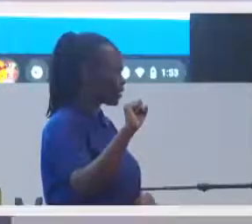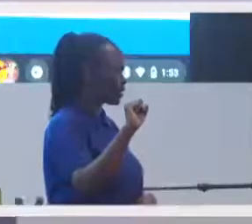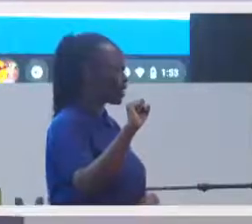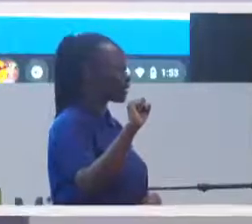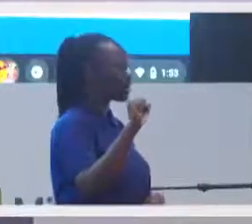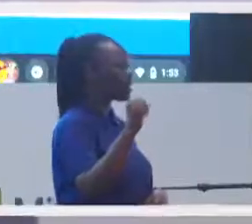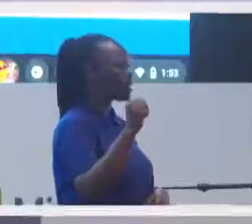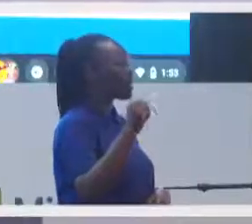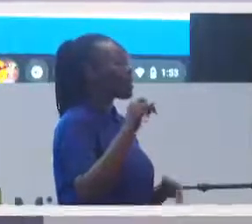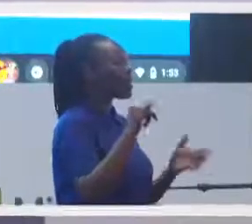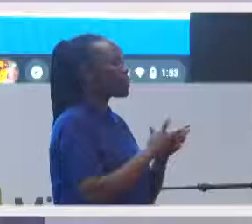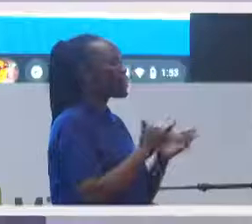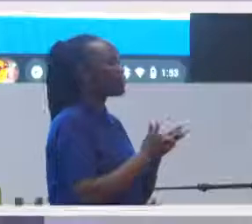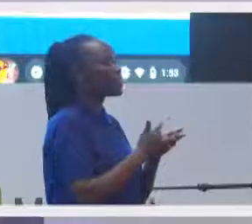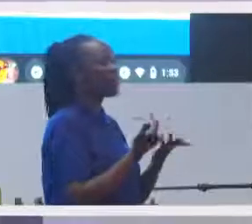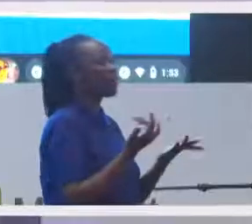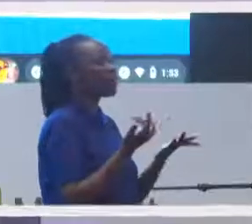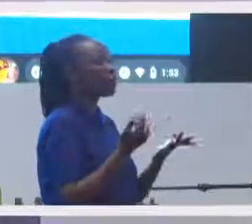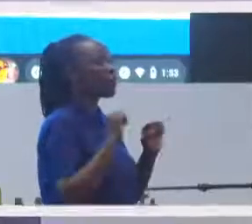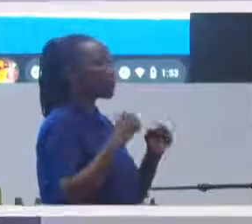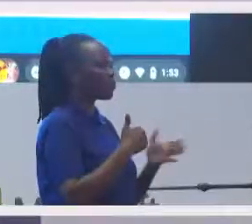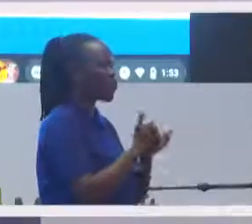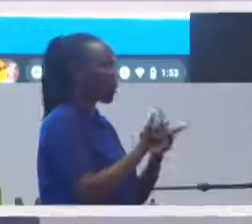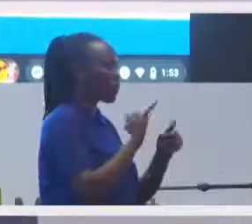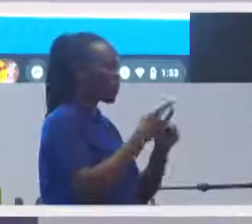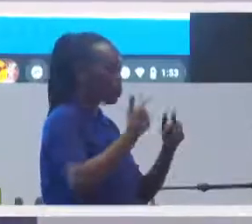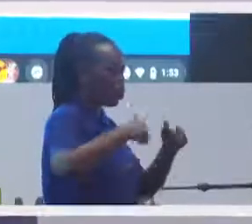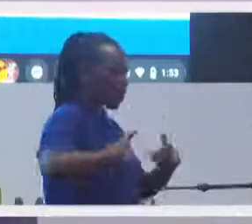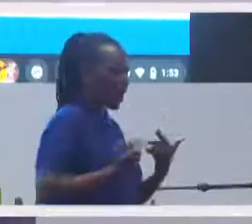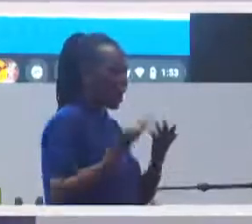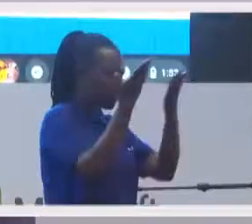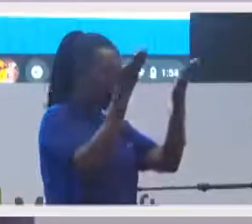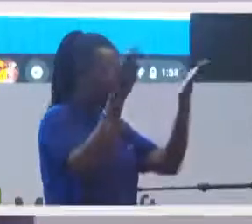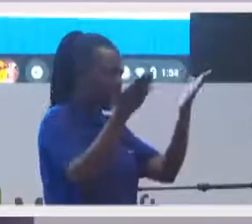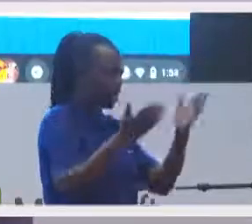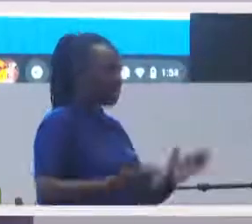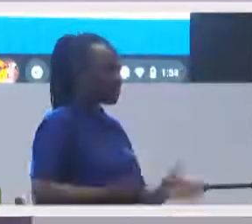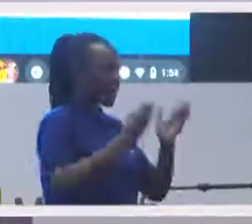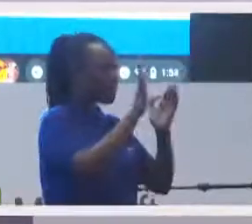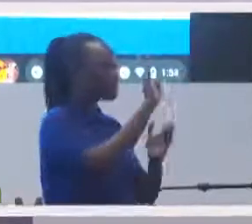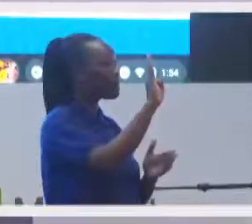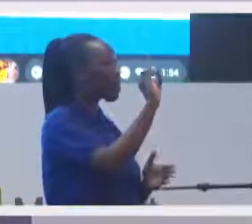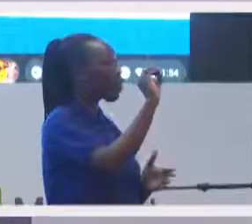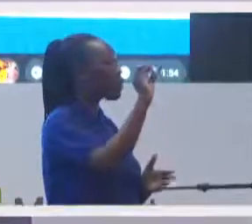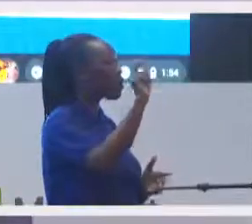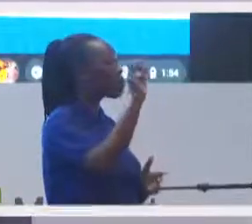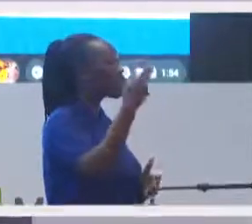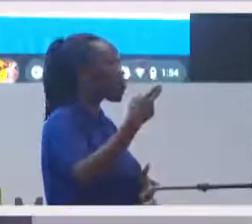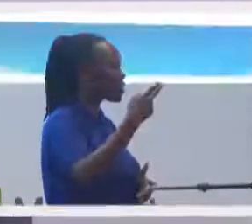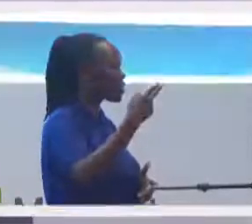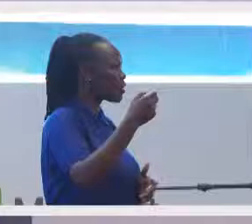we'll be outside on the Google booth, and you can come and we can talk. I can show